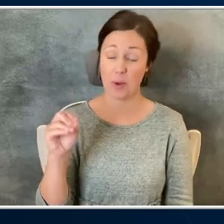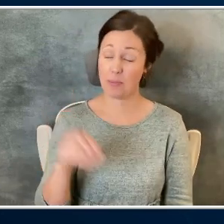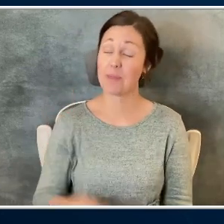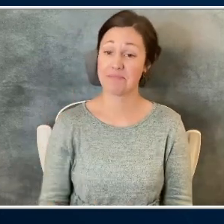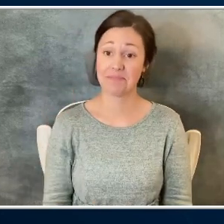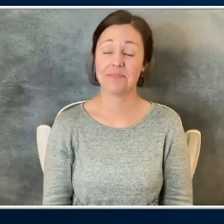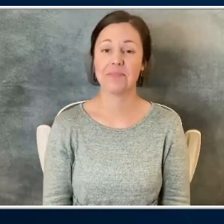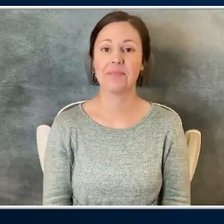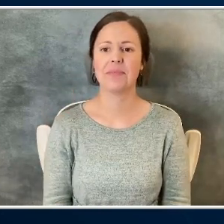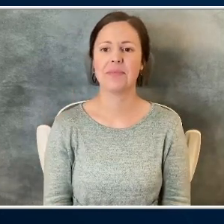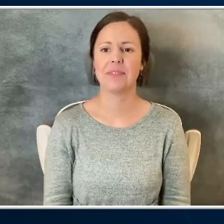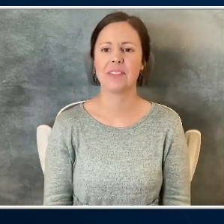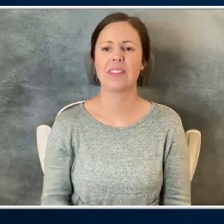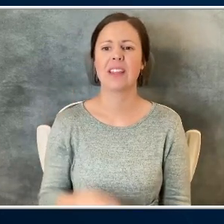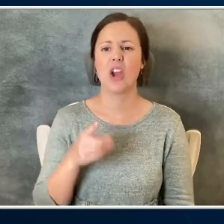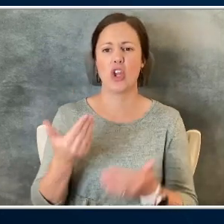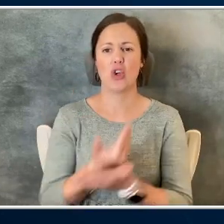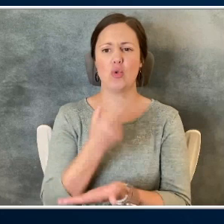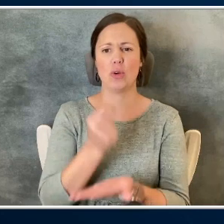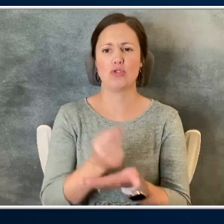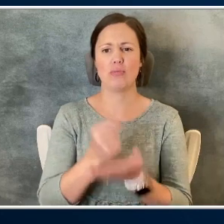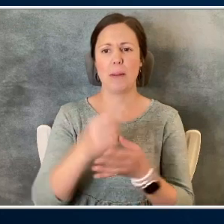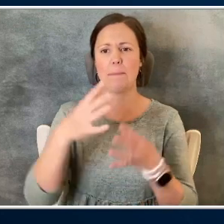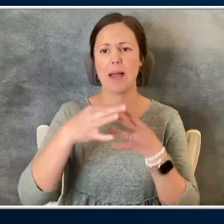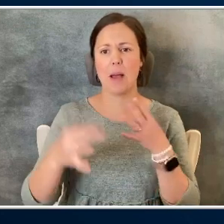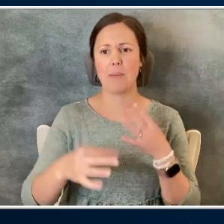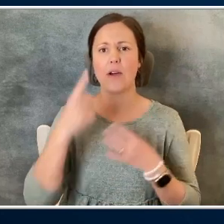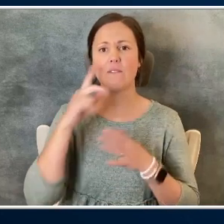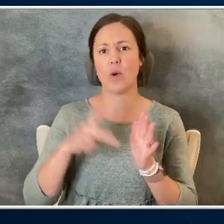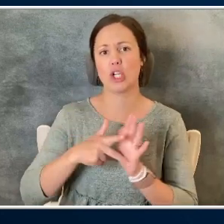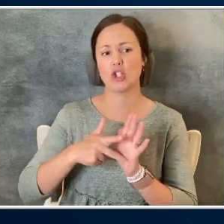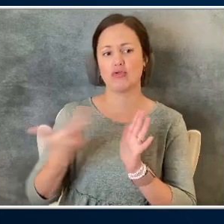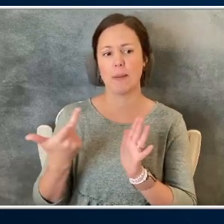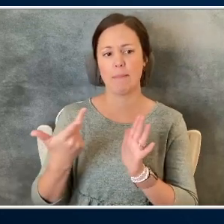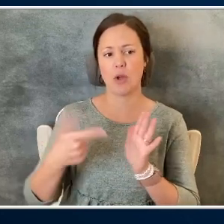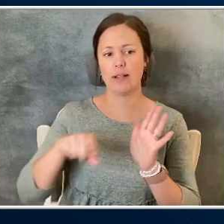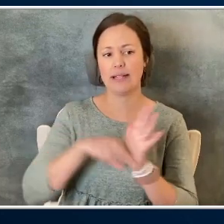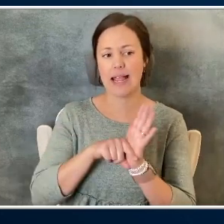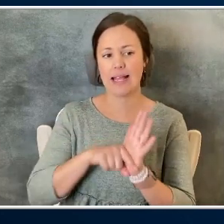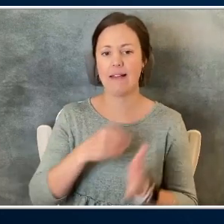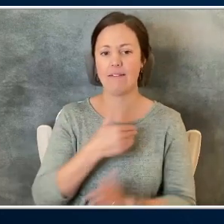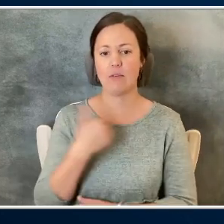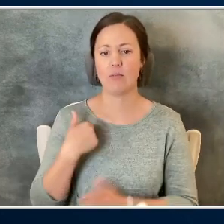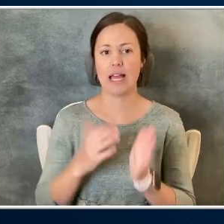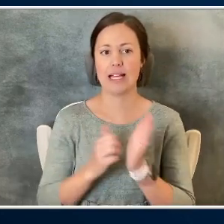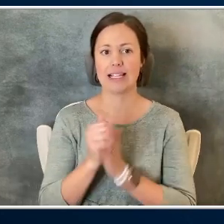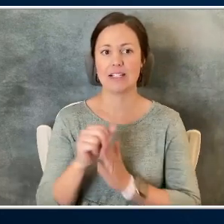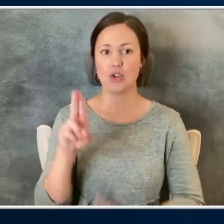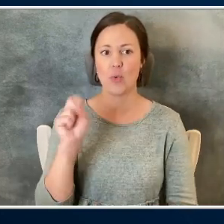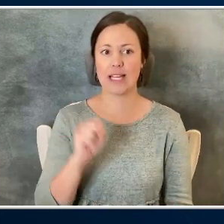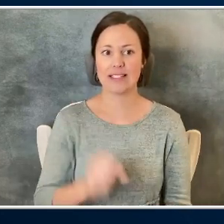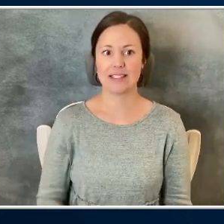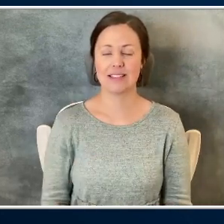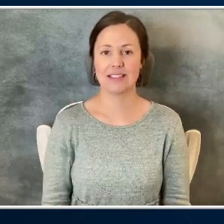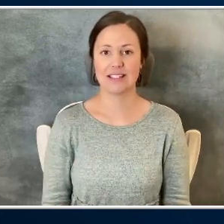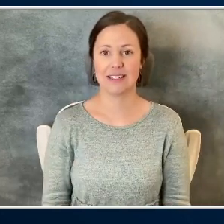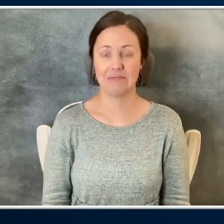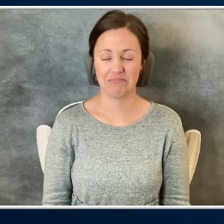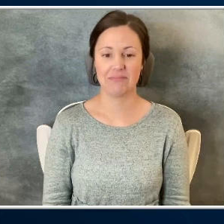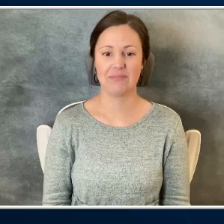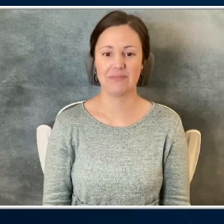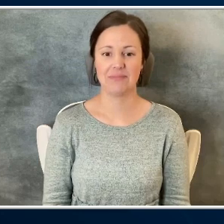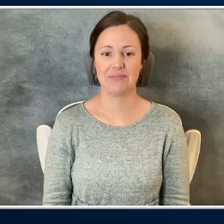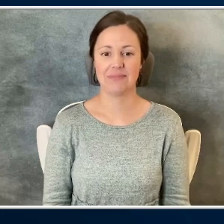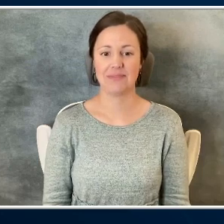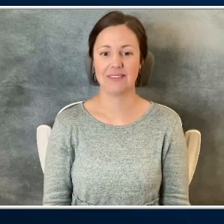Are there newer treatment options for triple-negative breast cancer in the U.S.? Oh my gosh, that's not in the, Dr. Holding, that's got to be inside